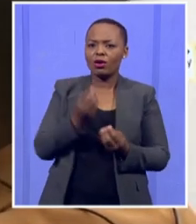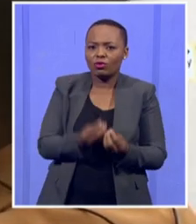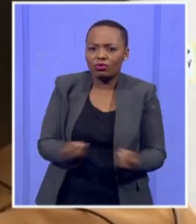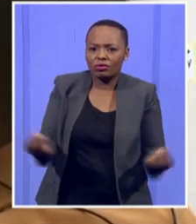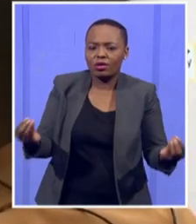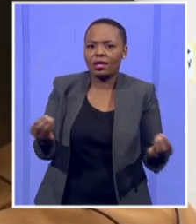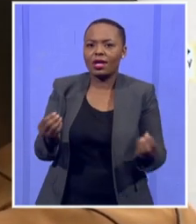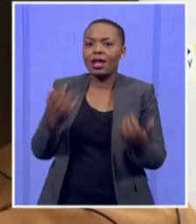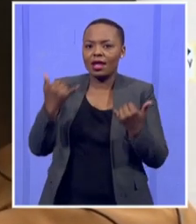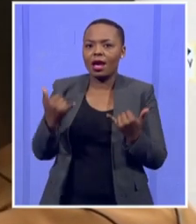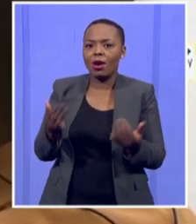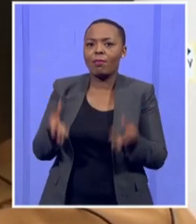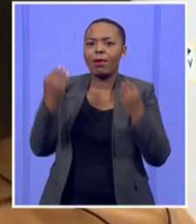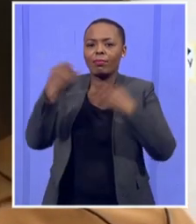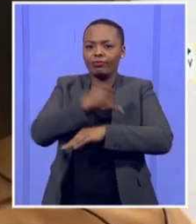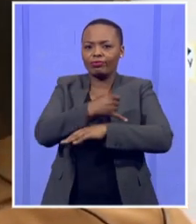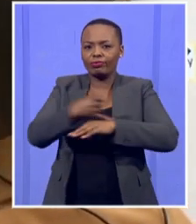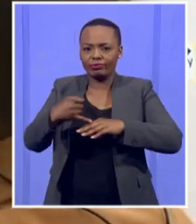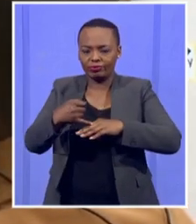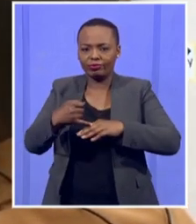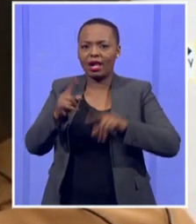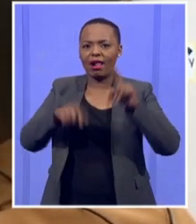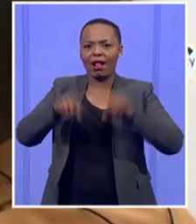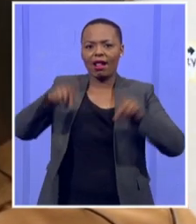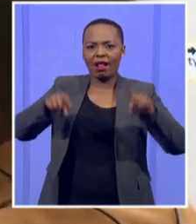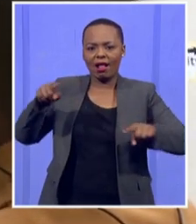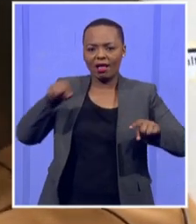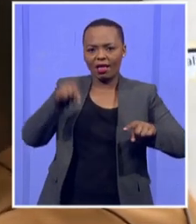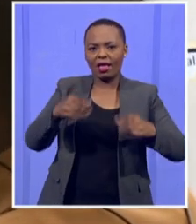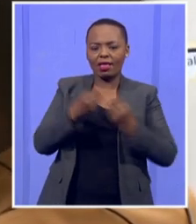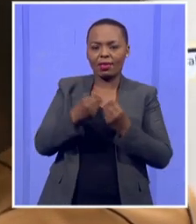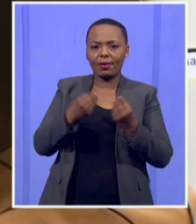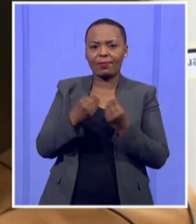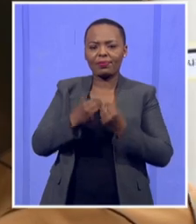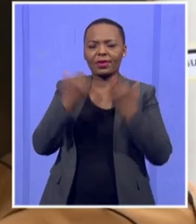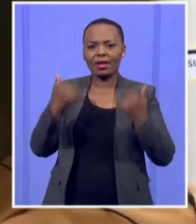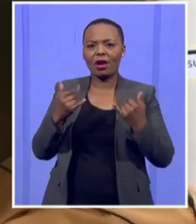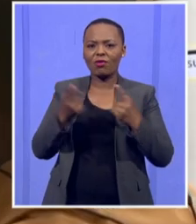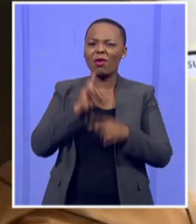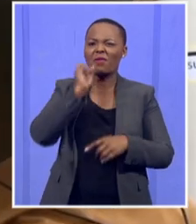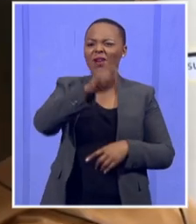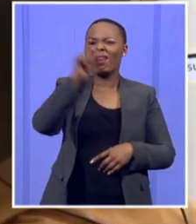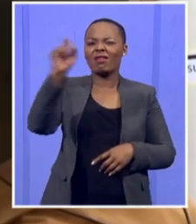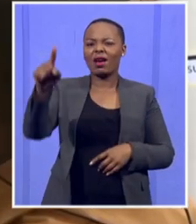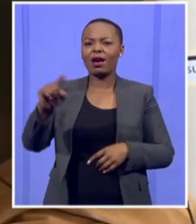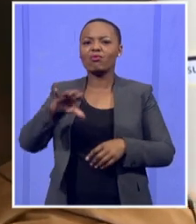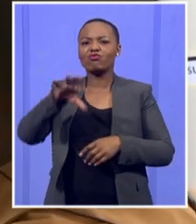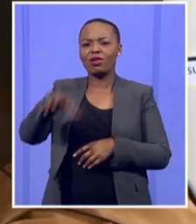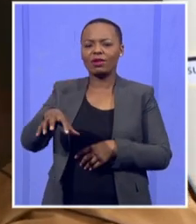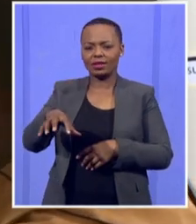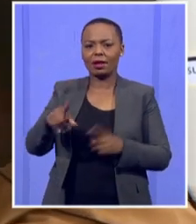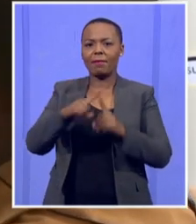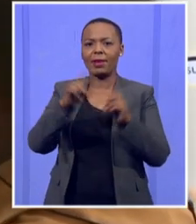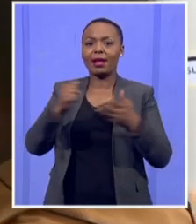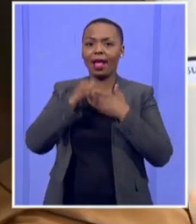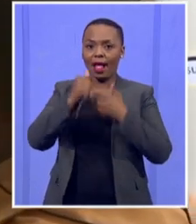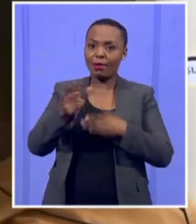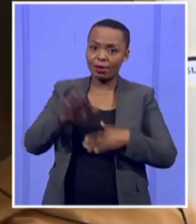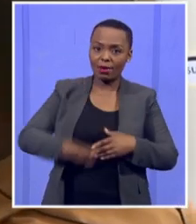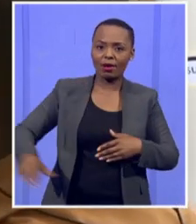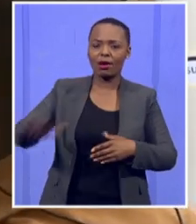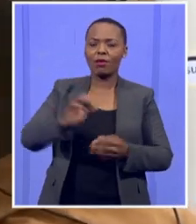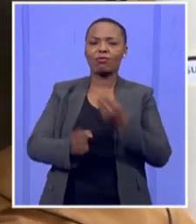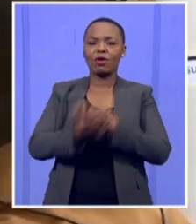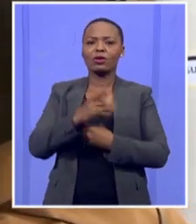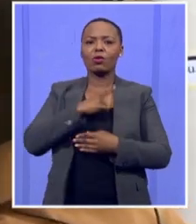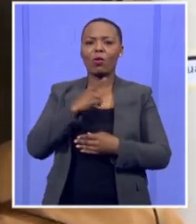that will be able to not only be transported to a far-flung provinces, but also to be able to help the whole province, because this is going to be the